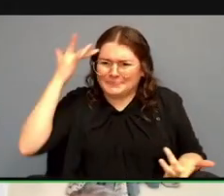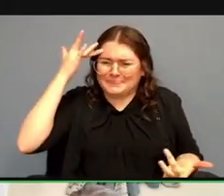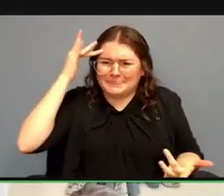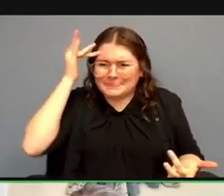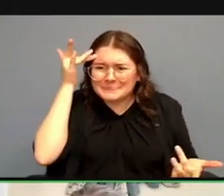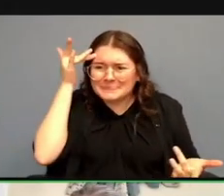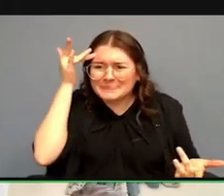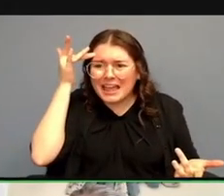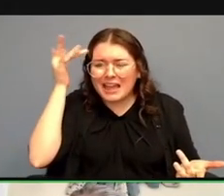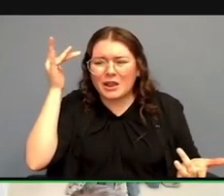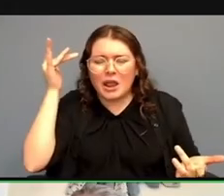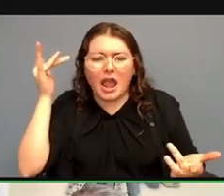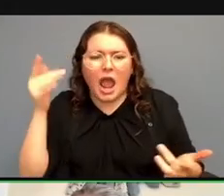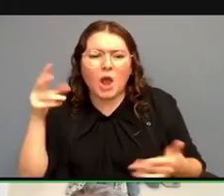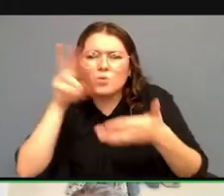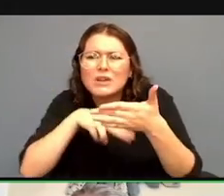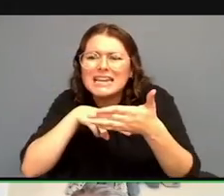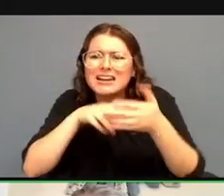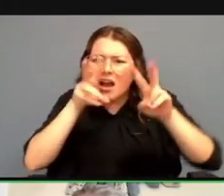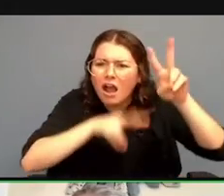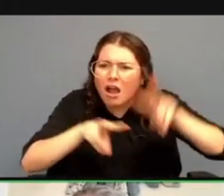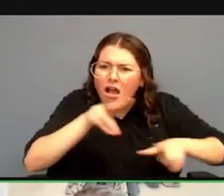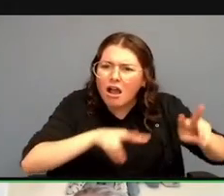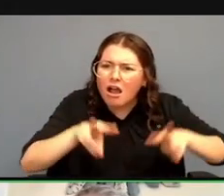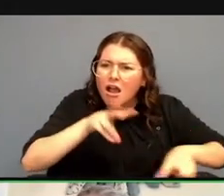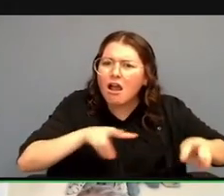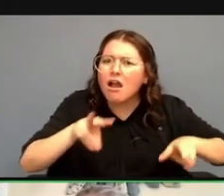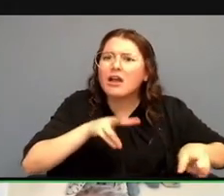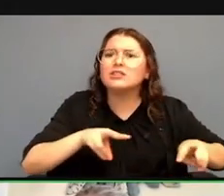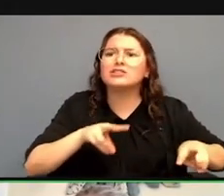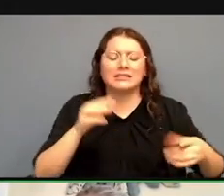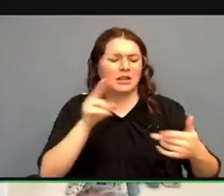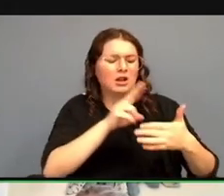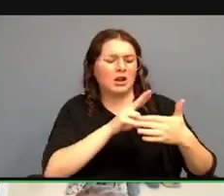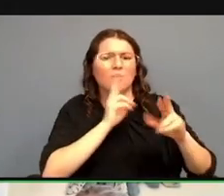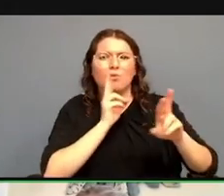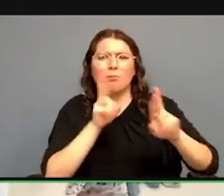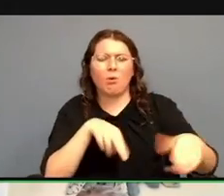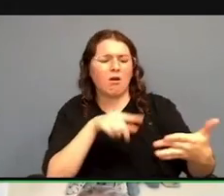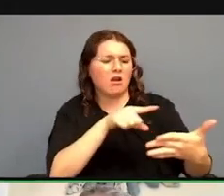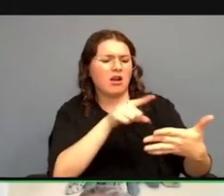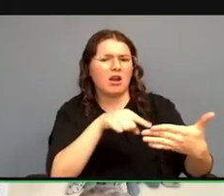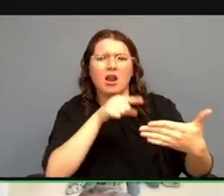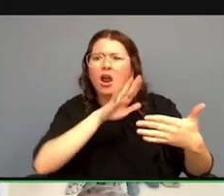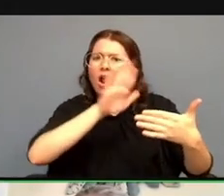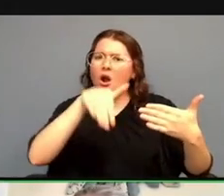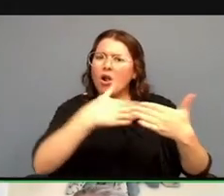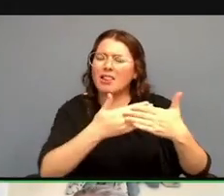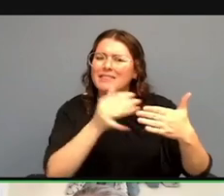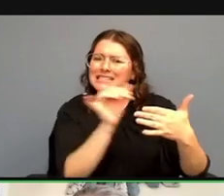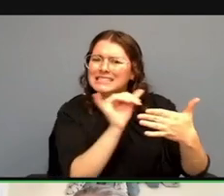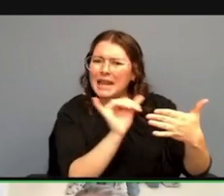an observation in an assessment report and all of these same